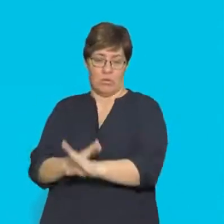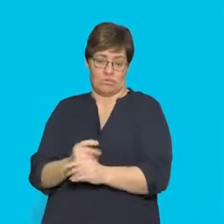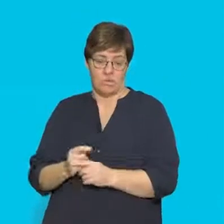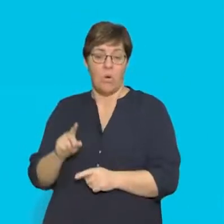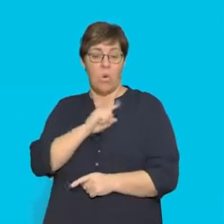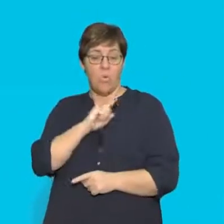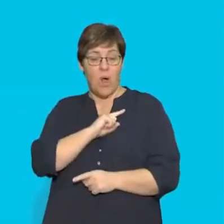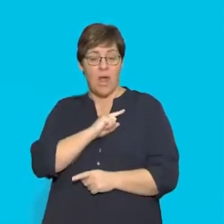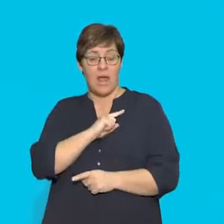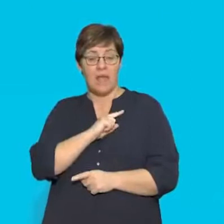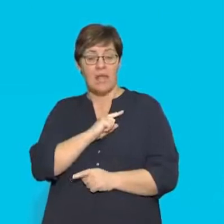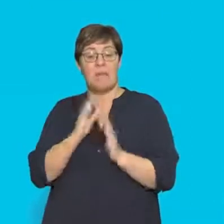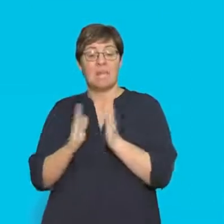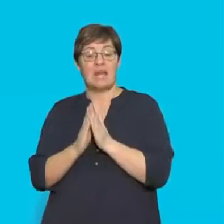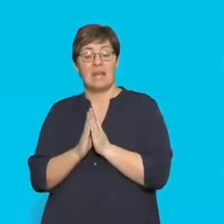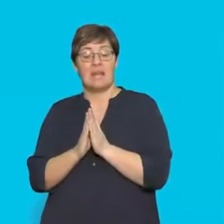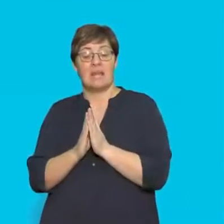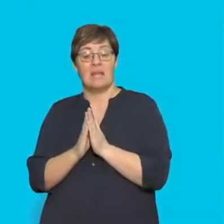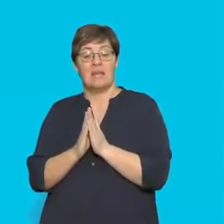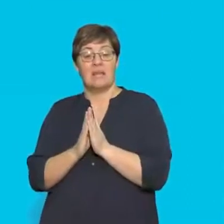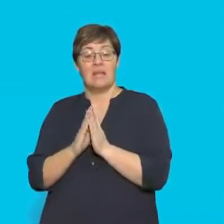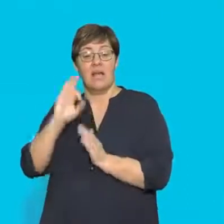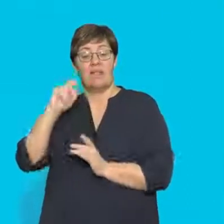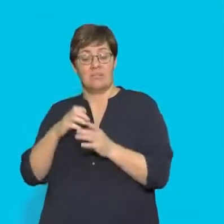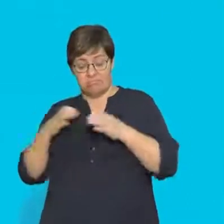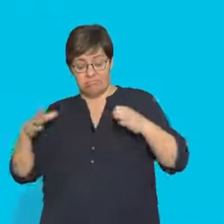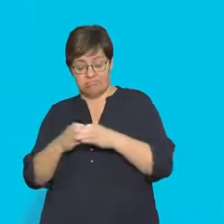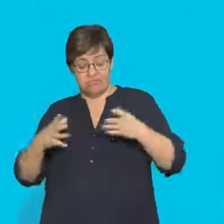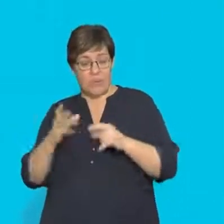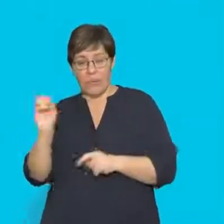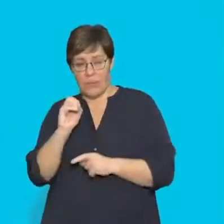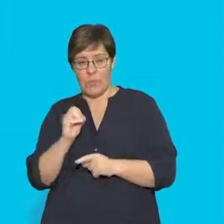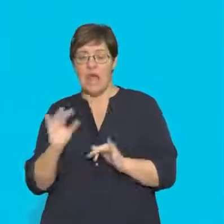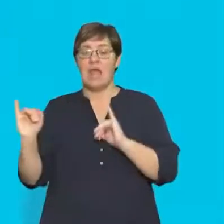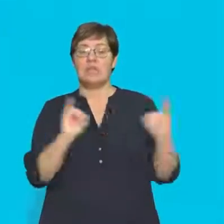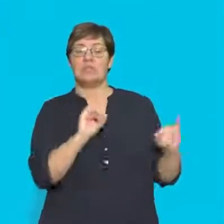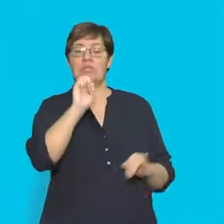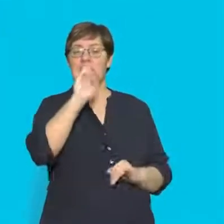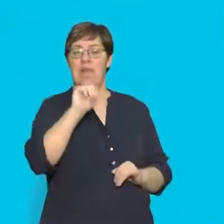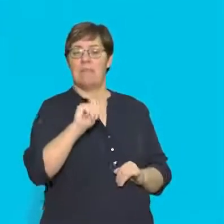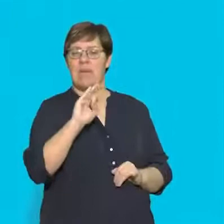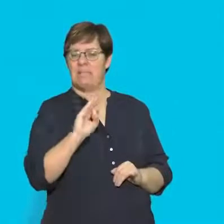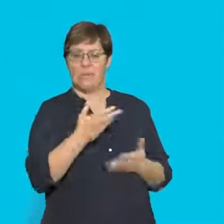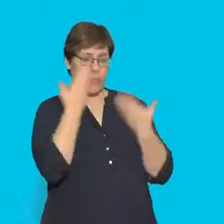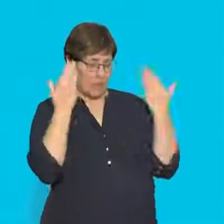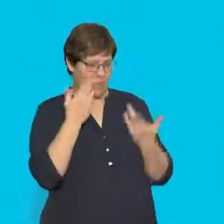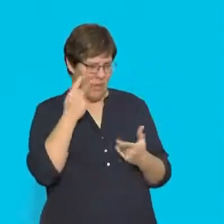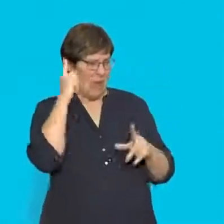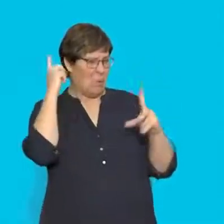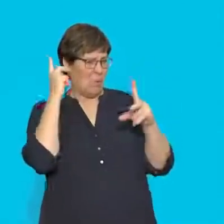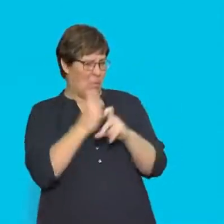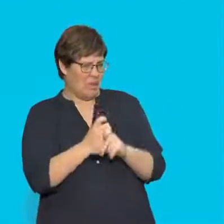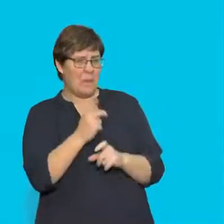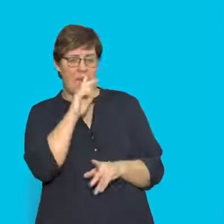in magnetic flux, there'd be no induced EMF. And so it might sound a little bit complicated. Let's simplify it a